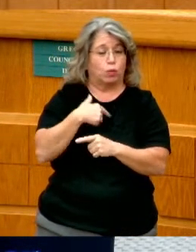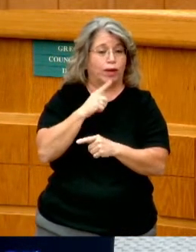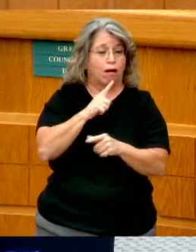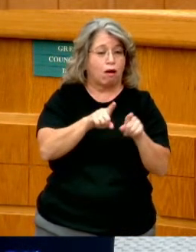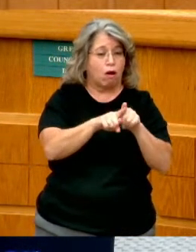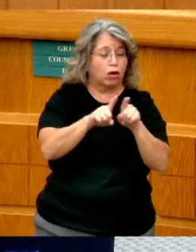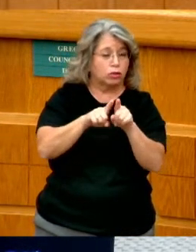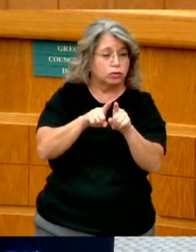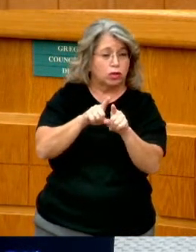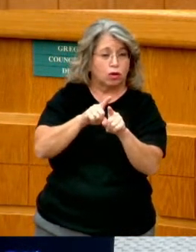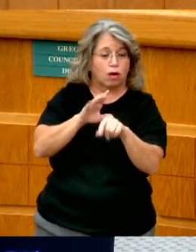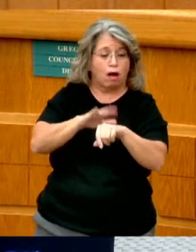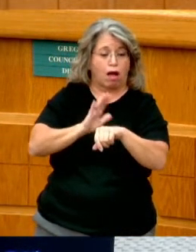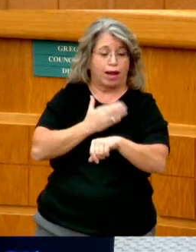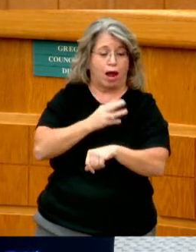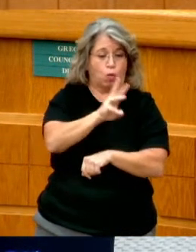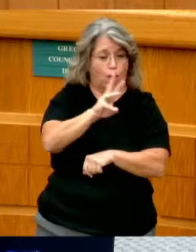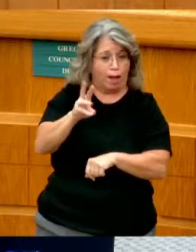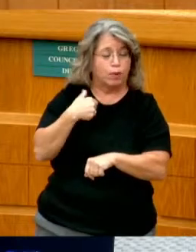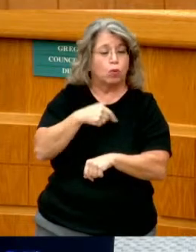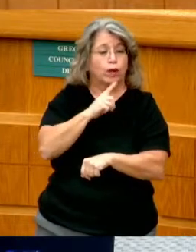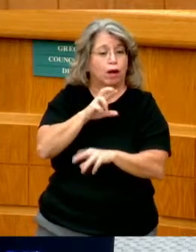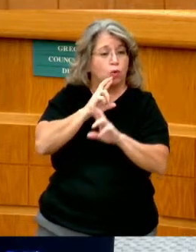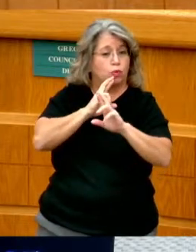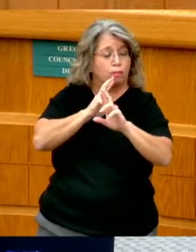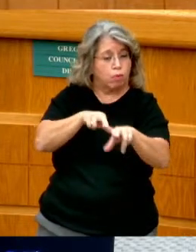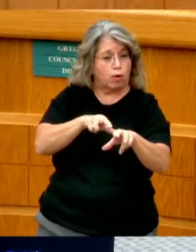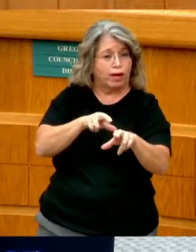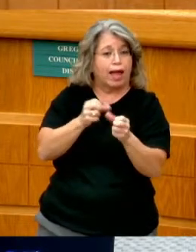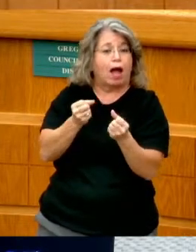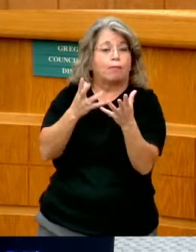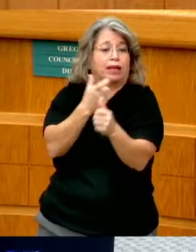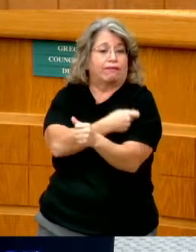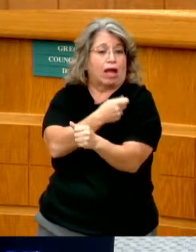we've administered. And so if you go to